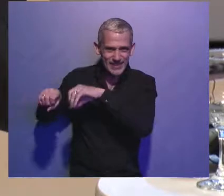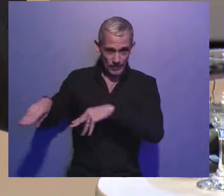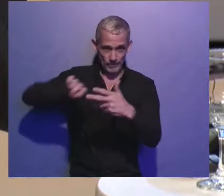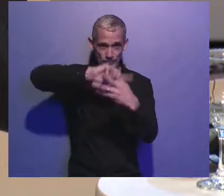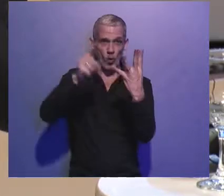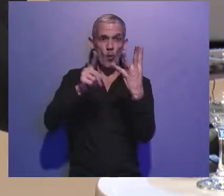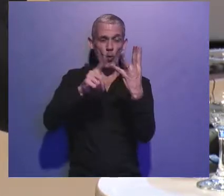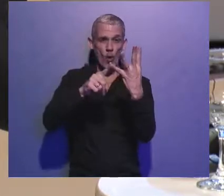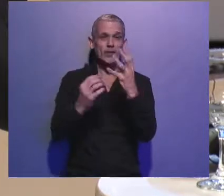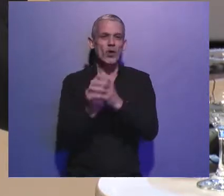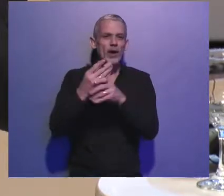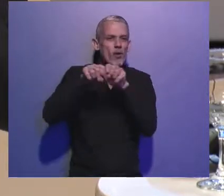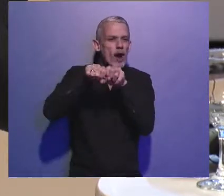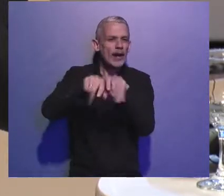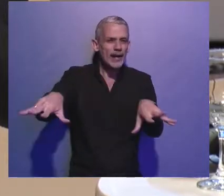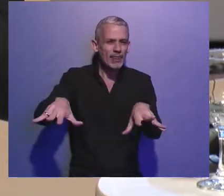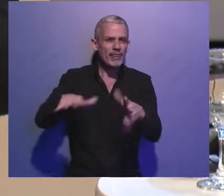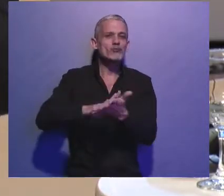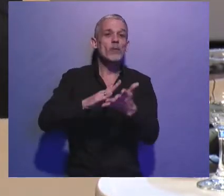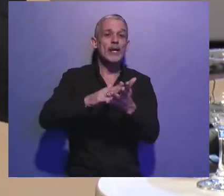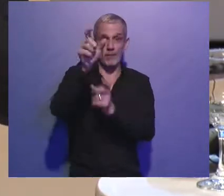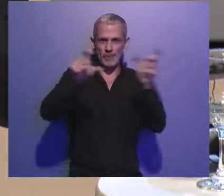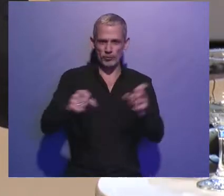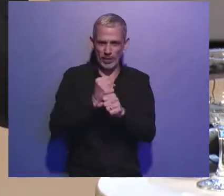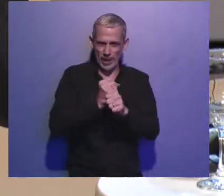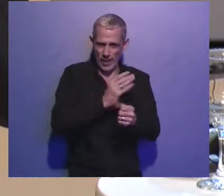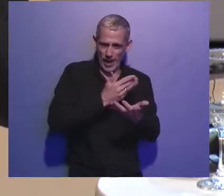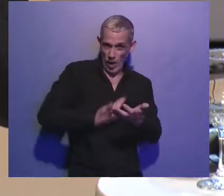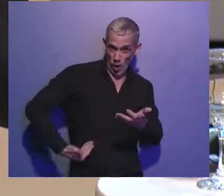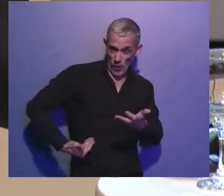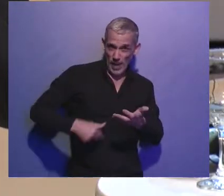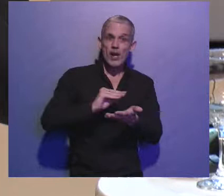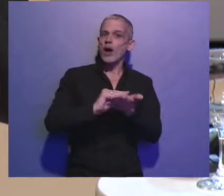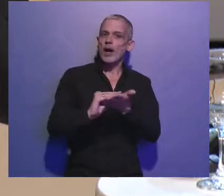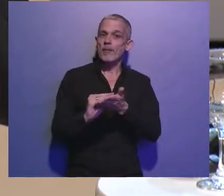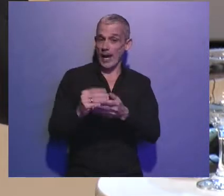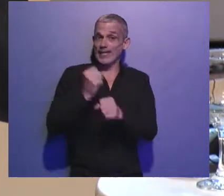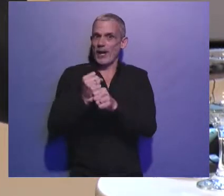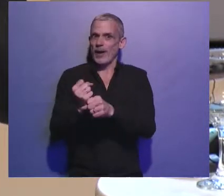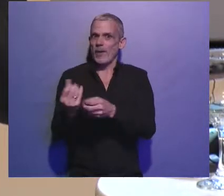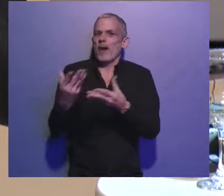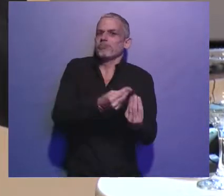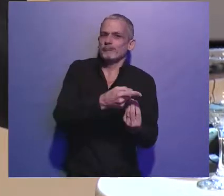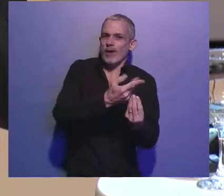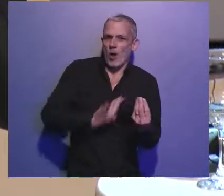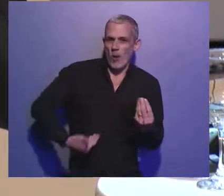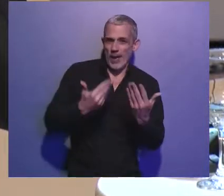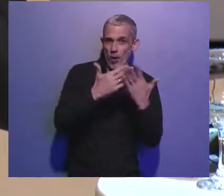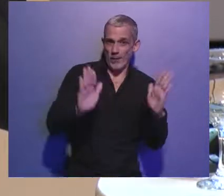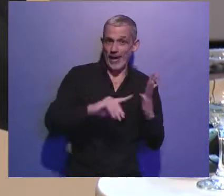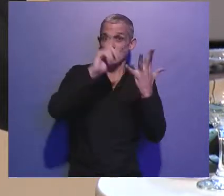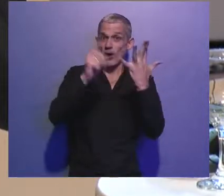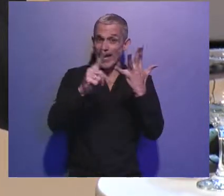network of civil servants working on open government. And the fifth, to bolster São Paulo City